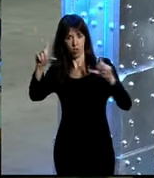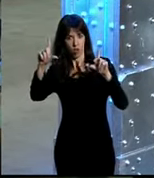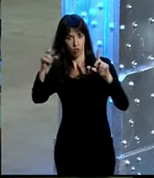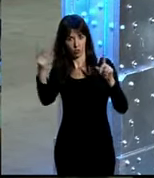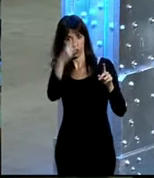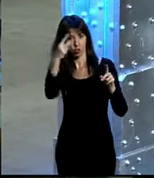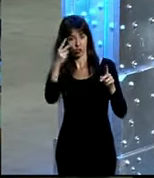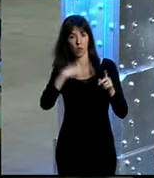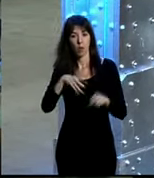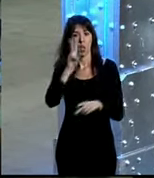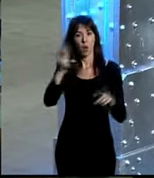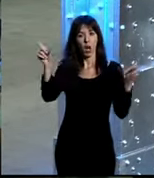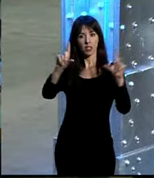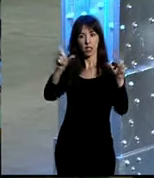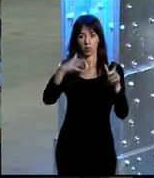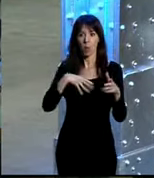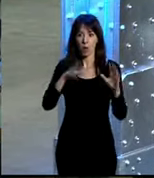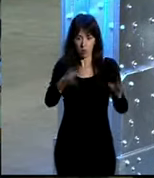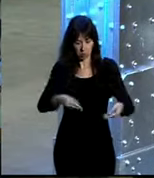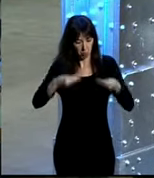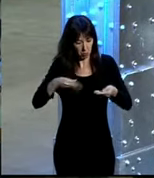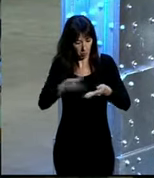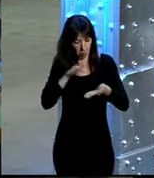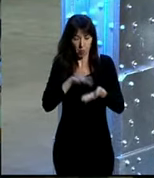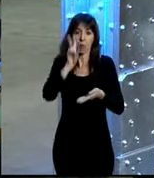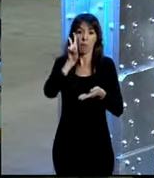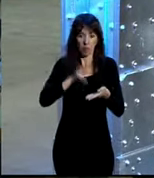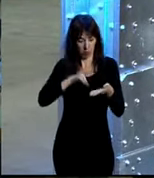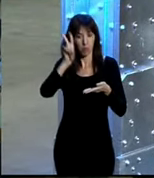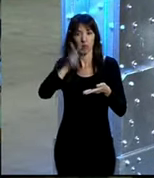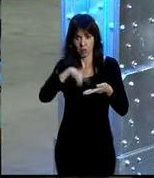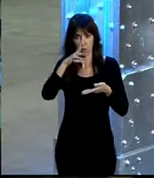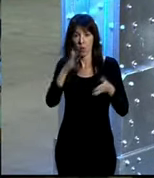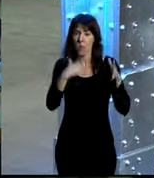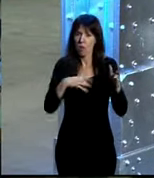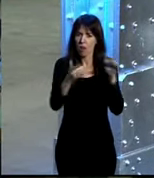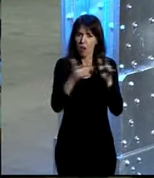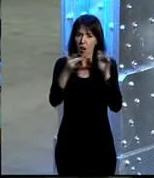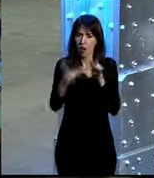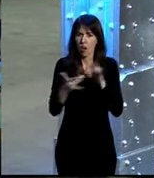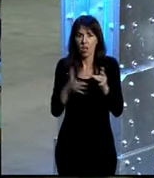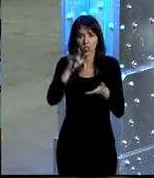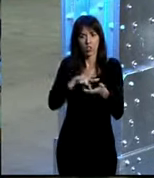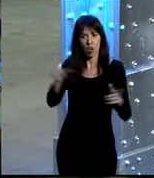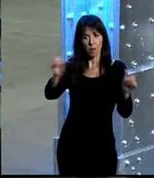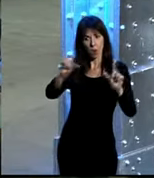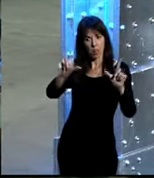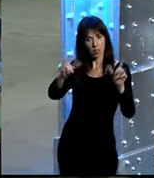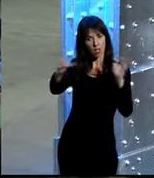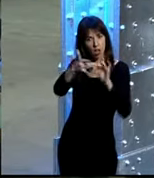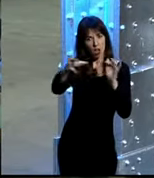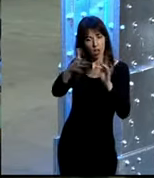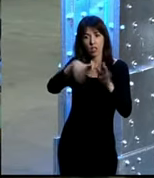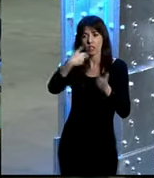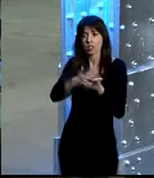watching TV and we've got several devices around us. Those devices allow us to